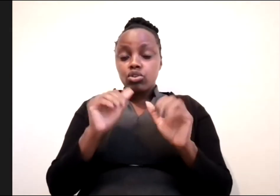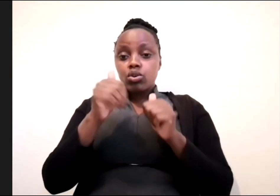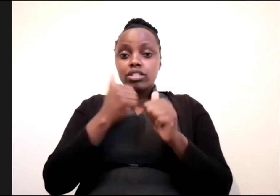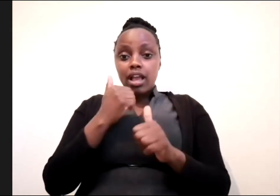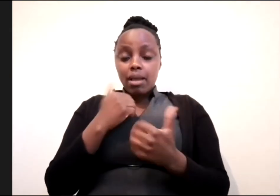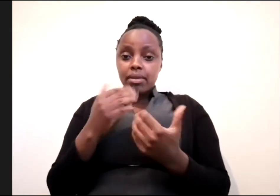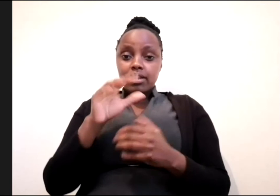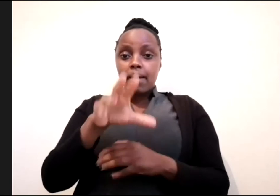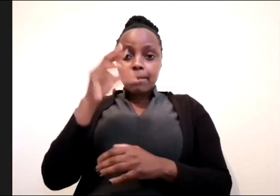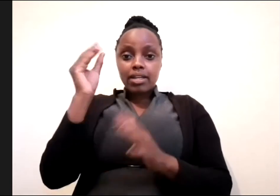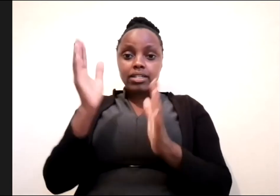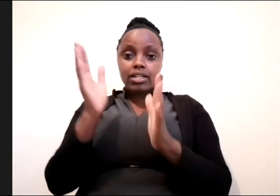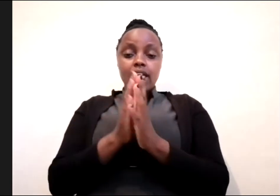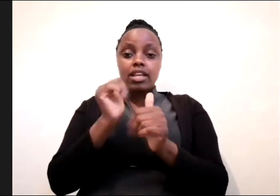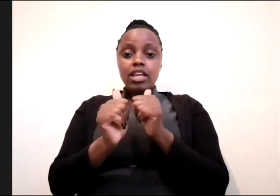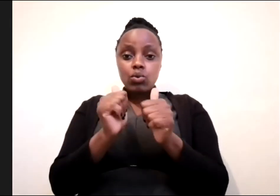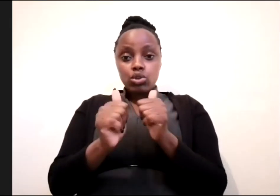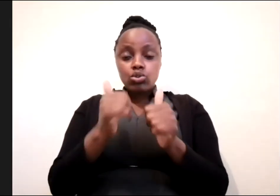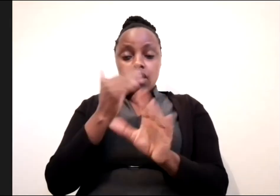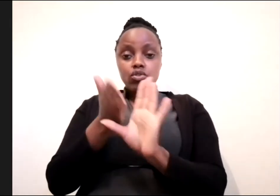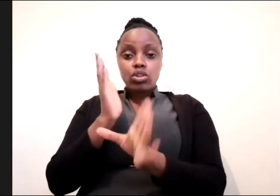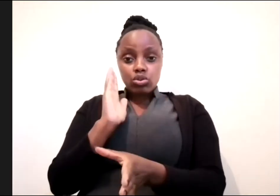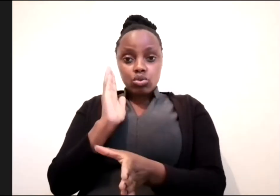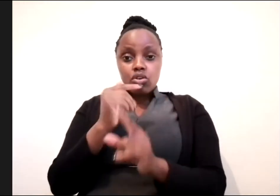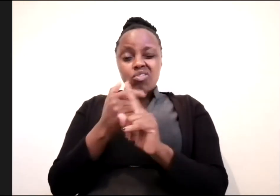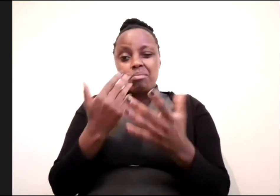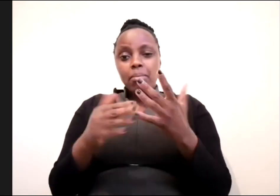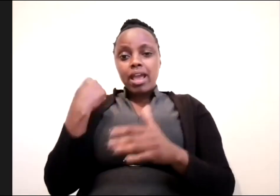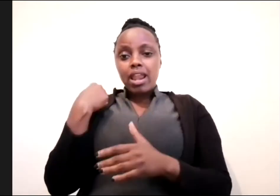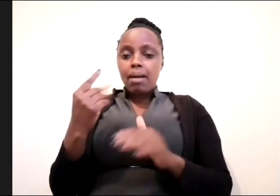to withdraw a member, or